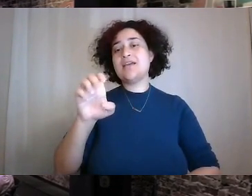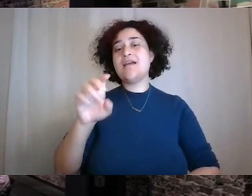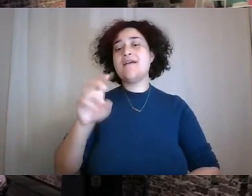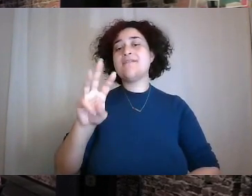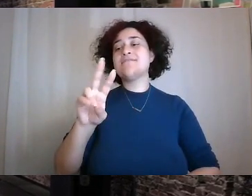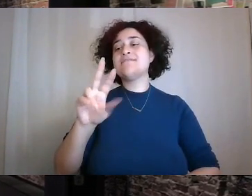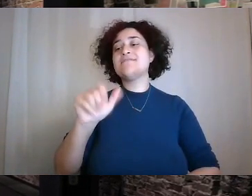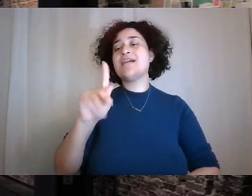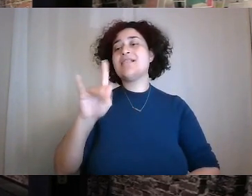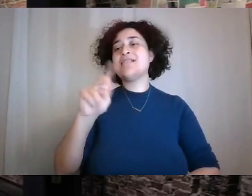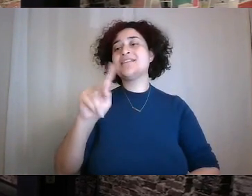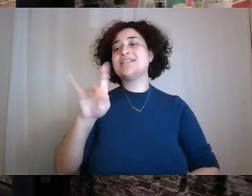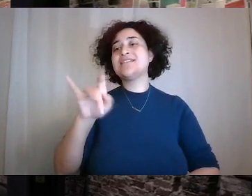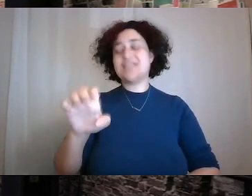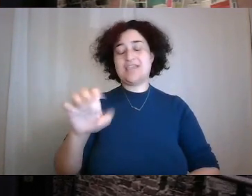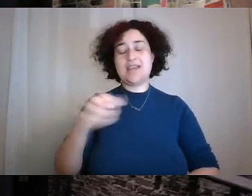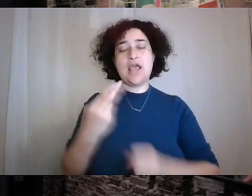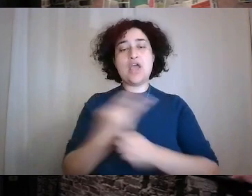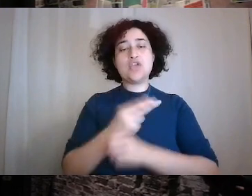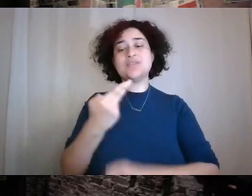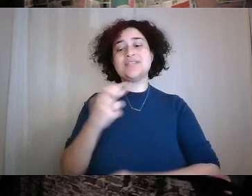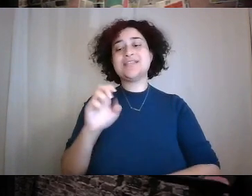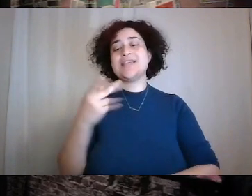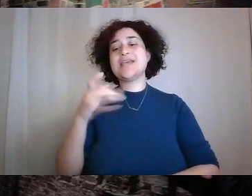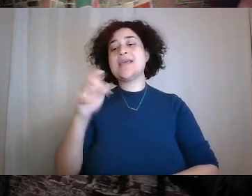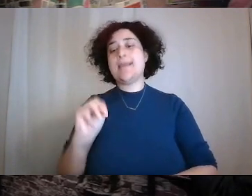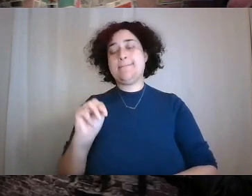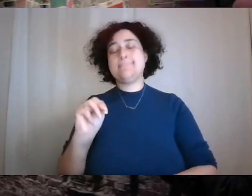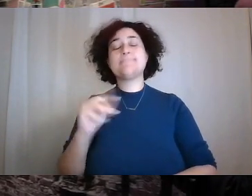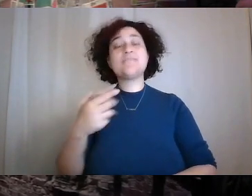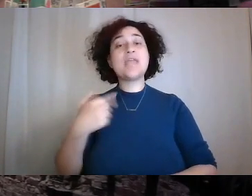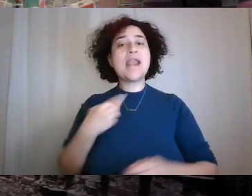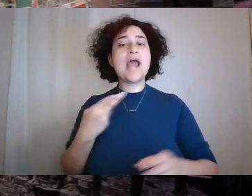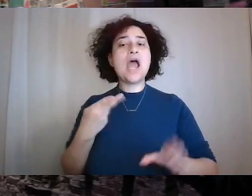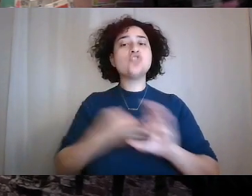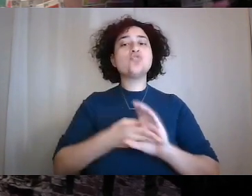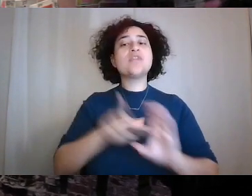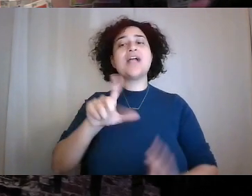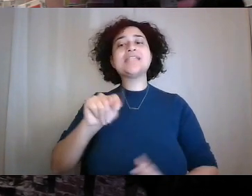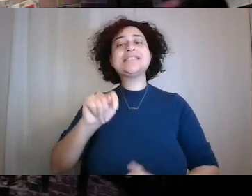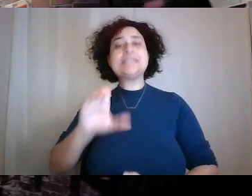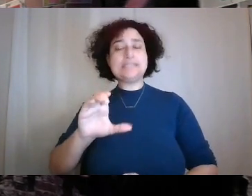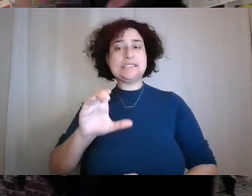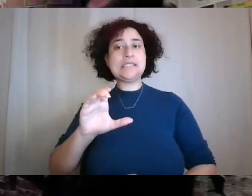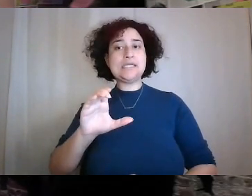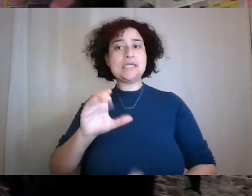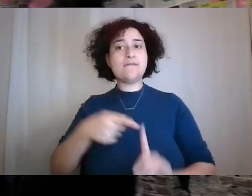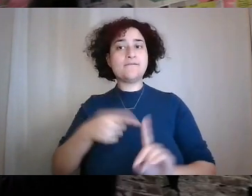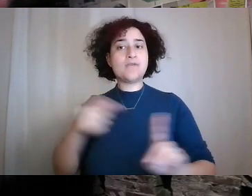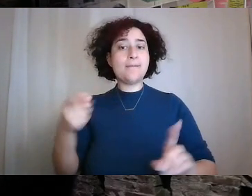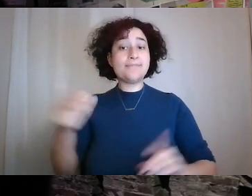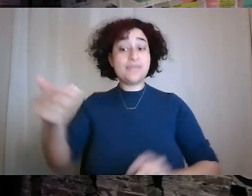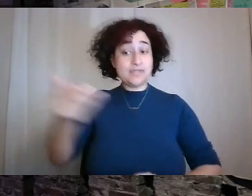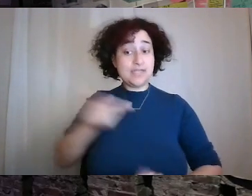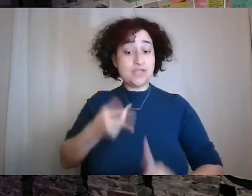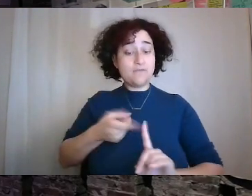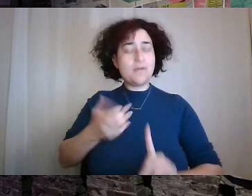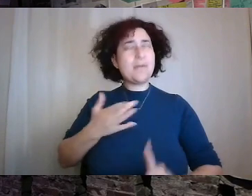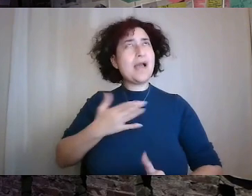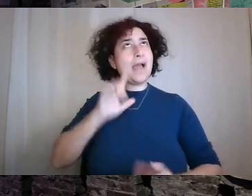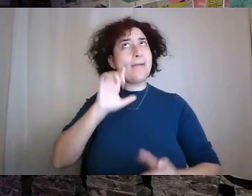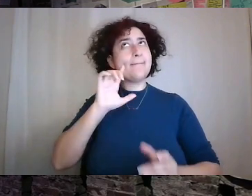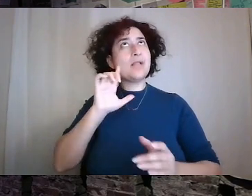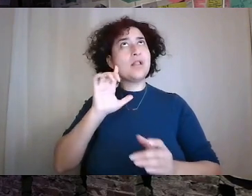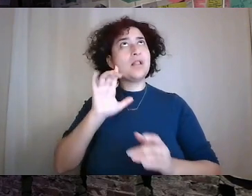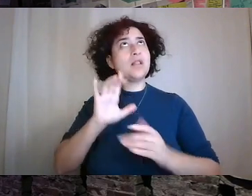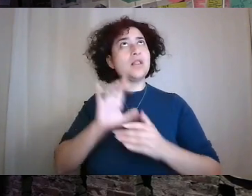I came into the LTC by way of invitation from, I believe, two of the eight, Karen,